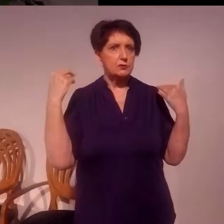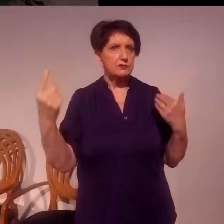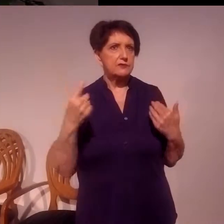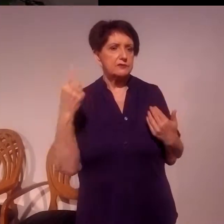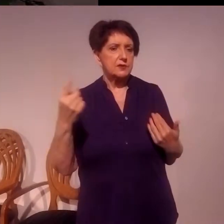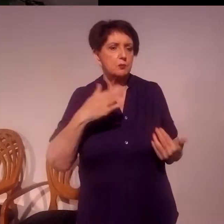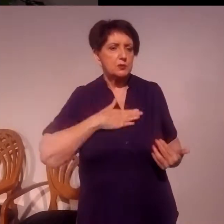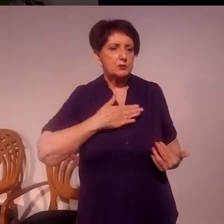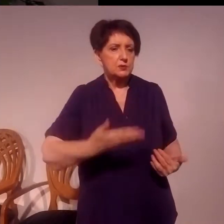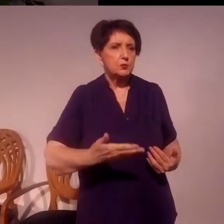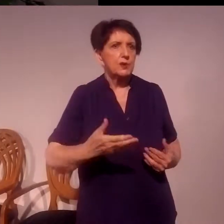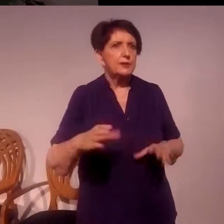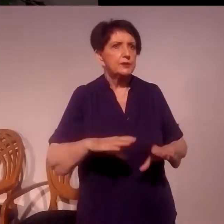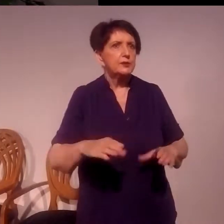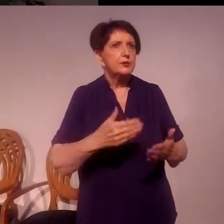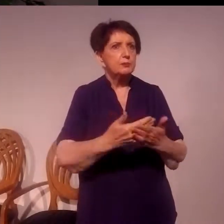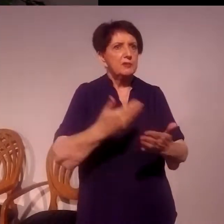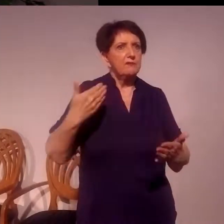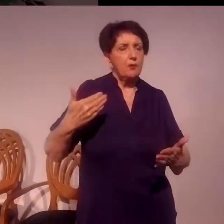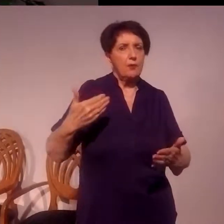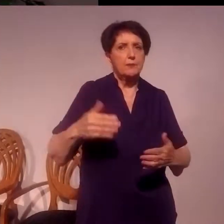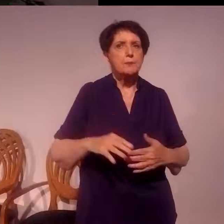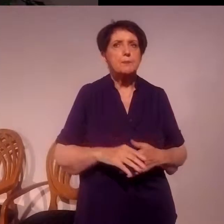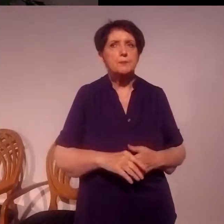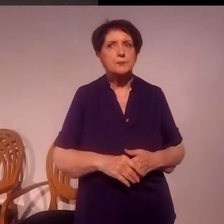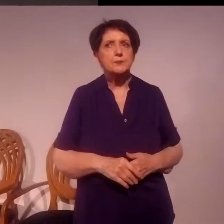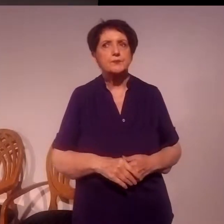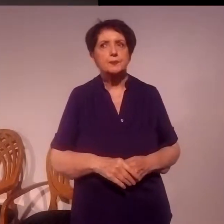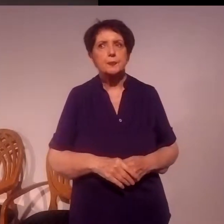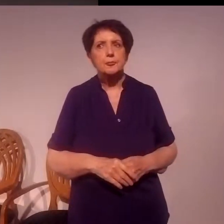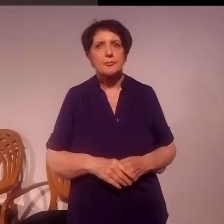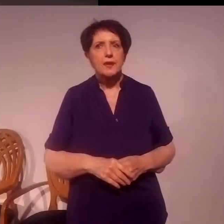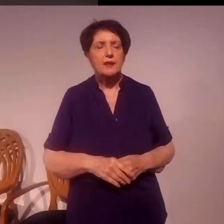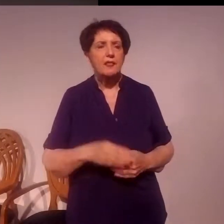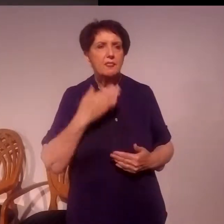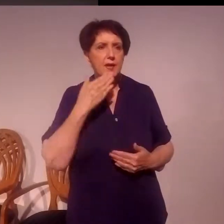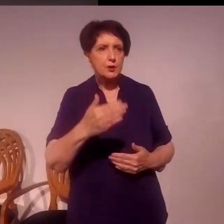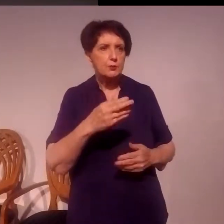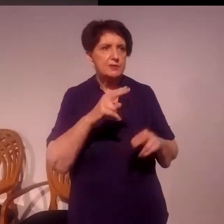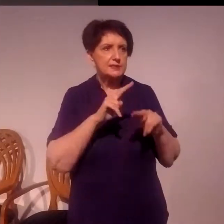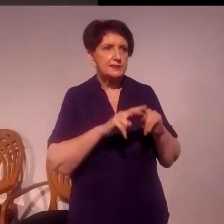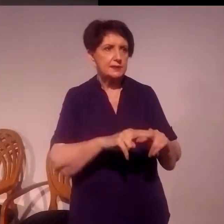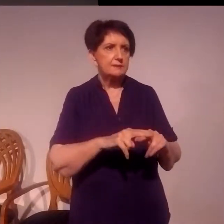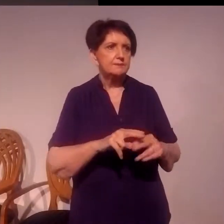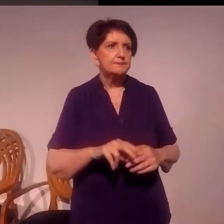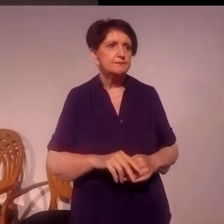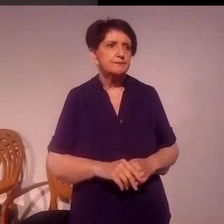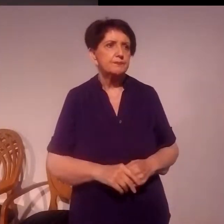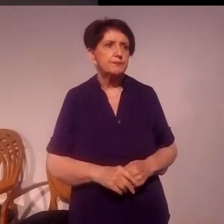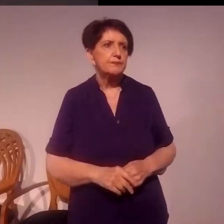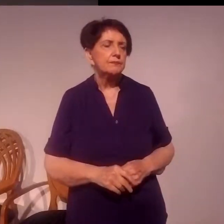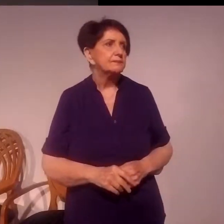go beyond their own selves for the sake of us. Thank you. You may be seated.